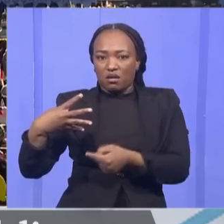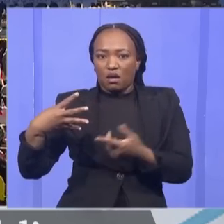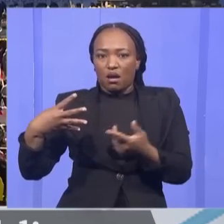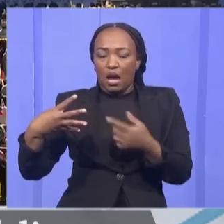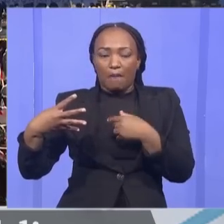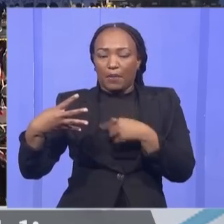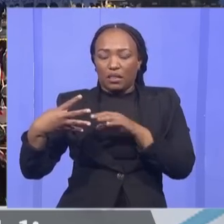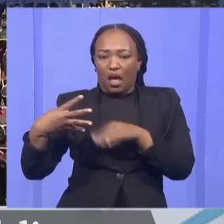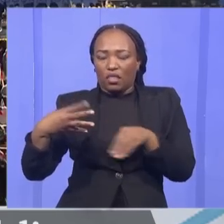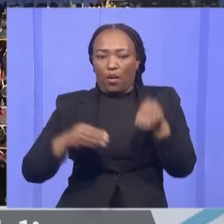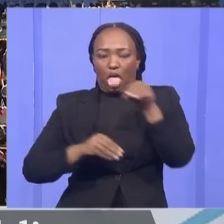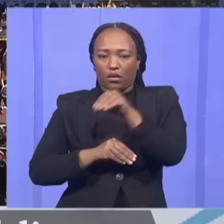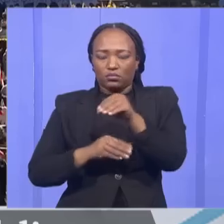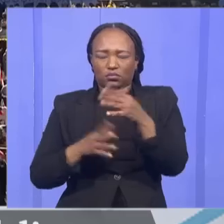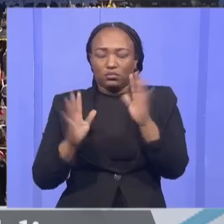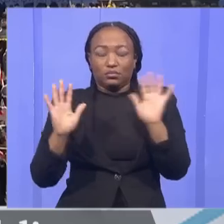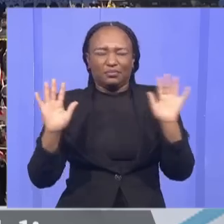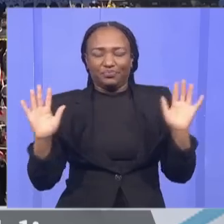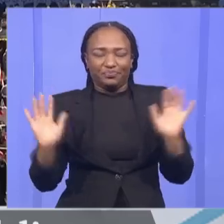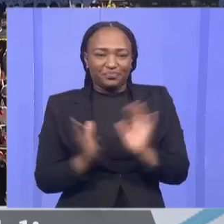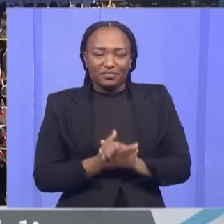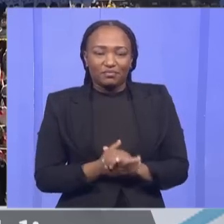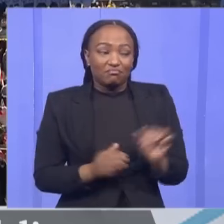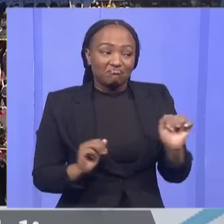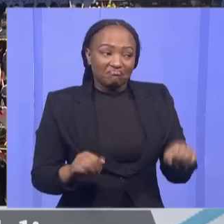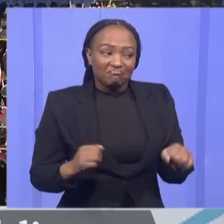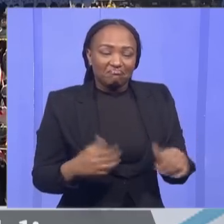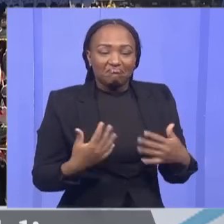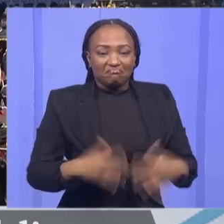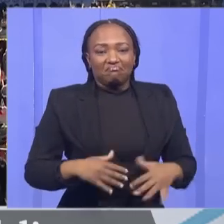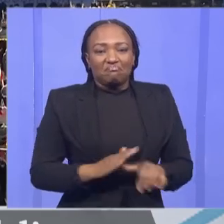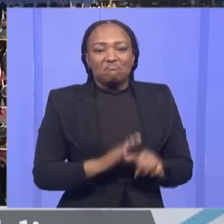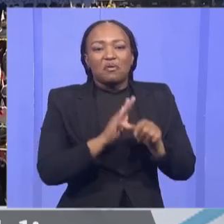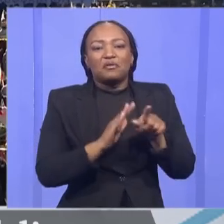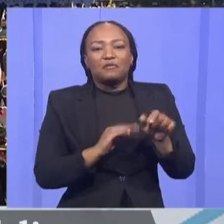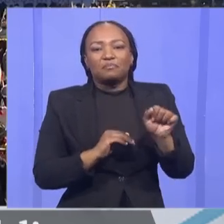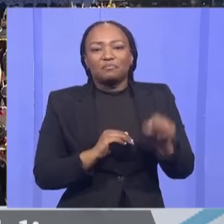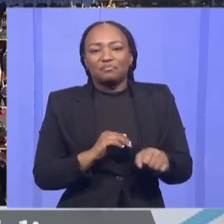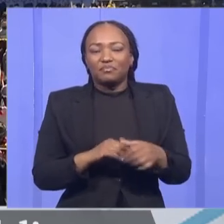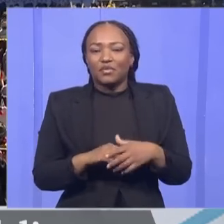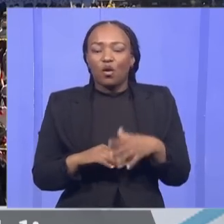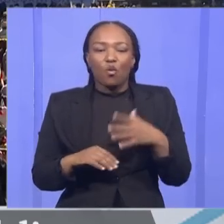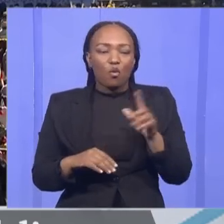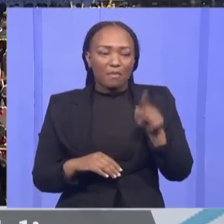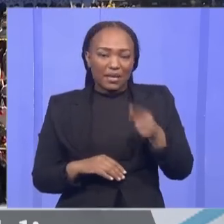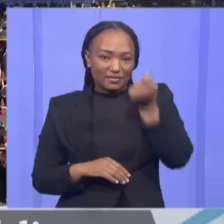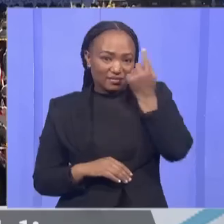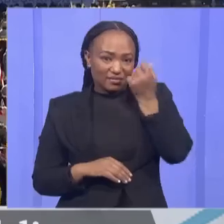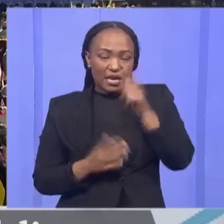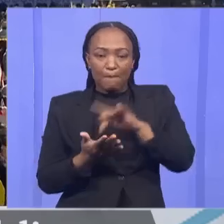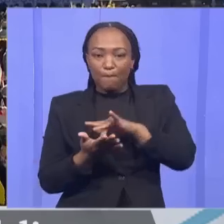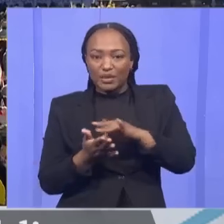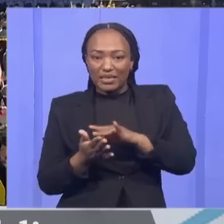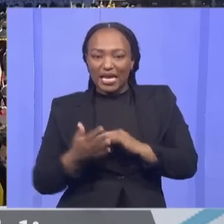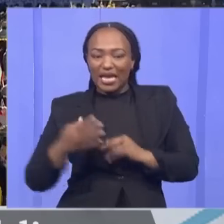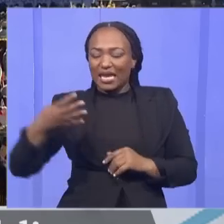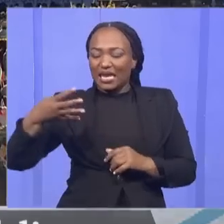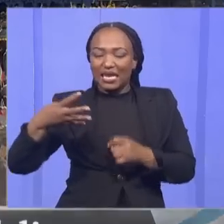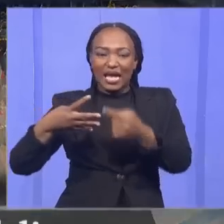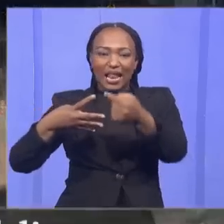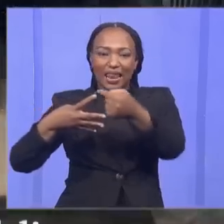way around. All very important, of course. Yes. Right. This is just, I suppose, a means of understanding the rankings inside the